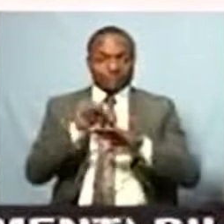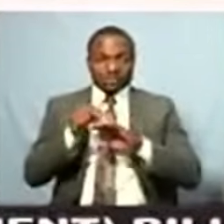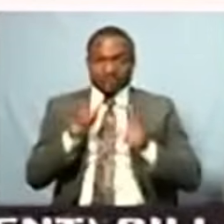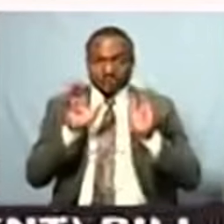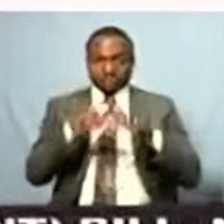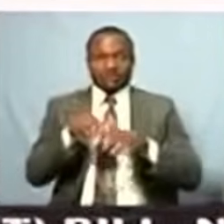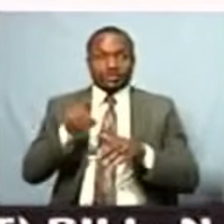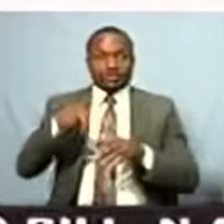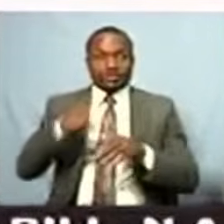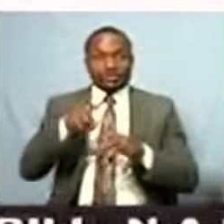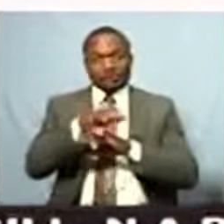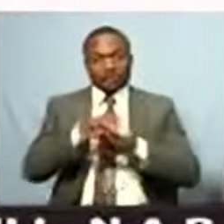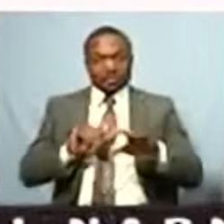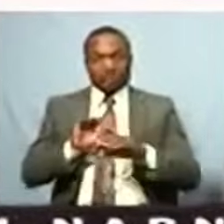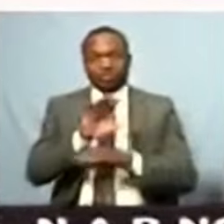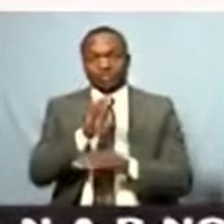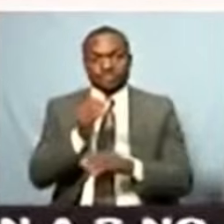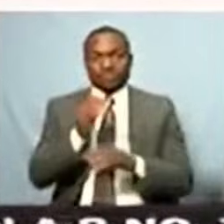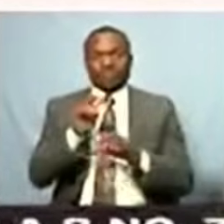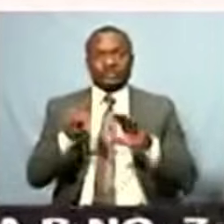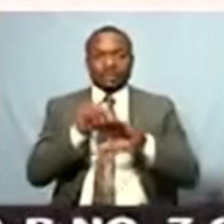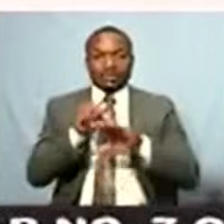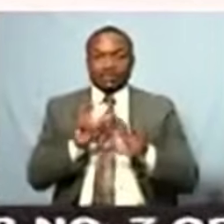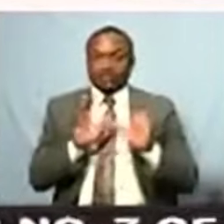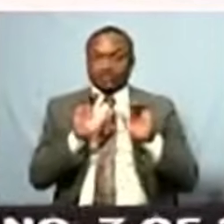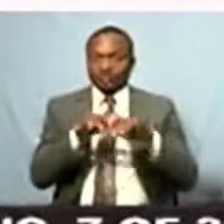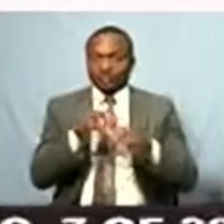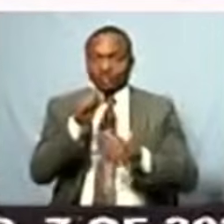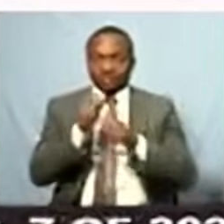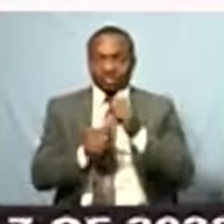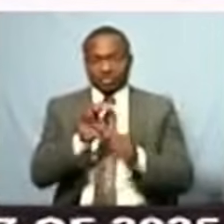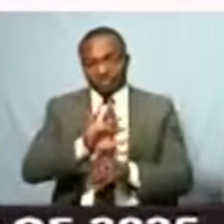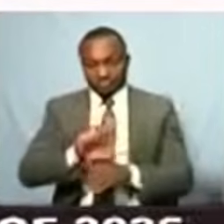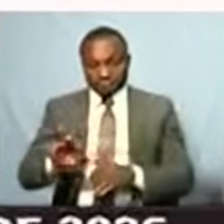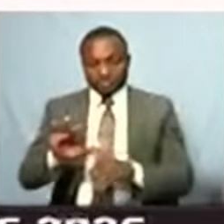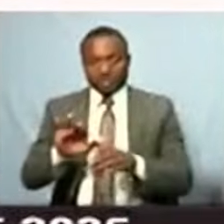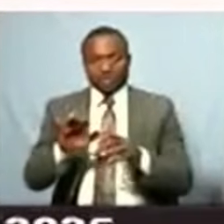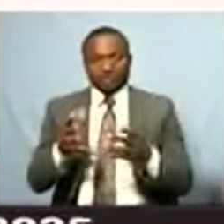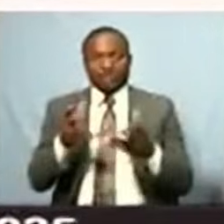they need to recall the National Assembly that was dissolved or suspended.